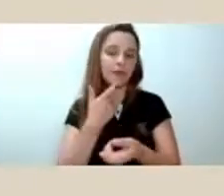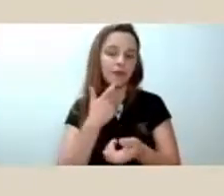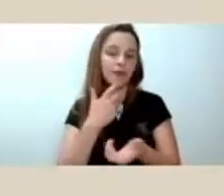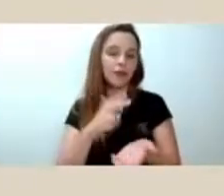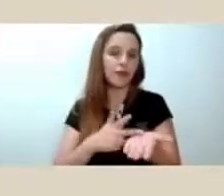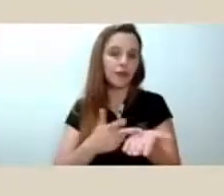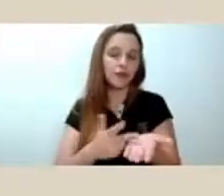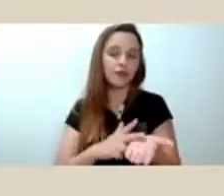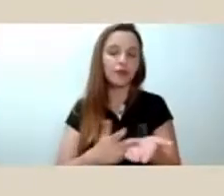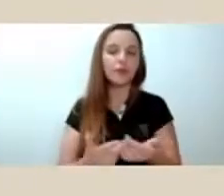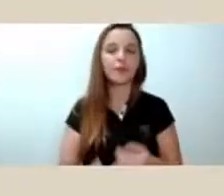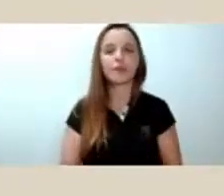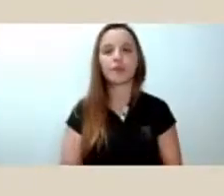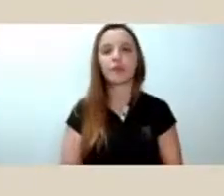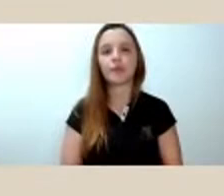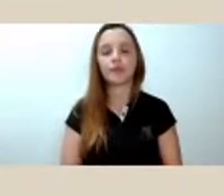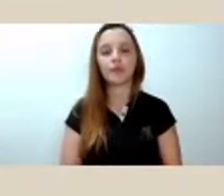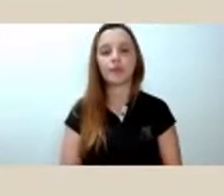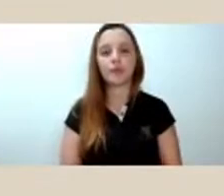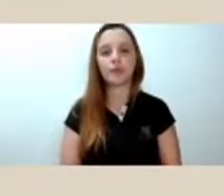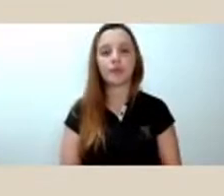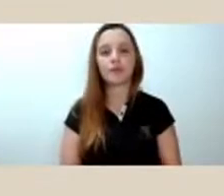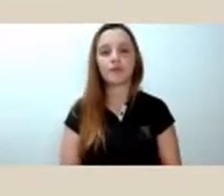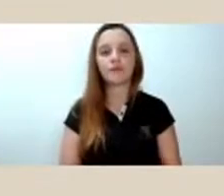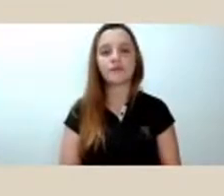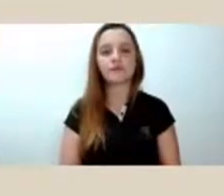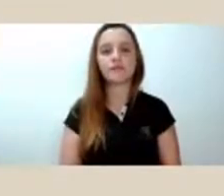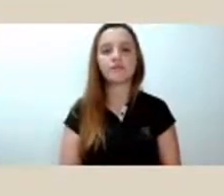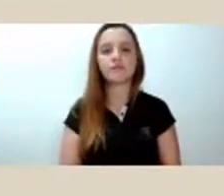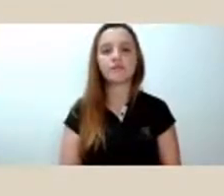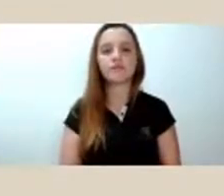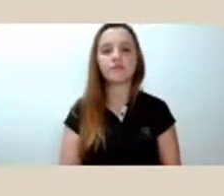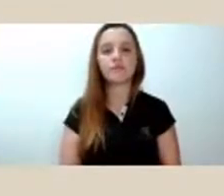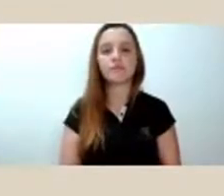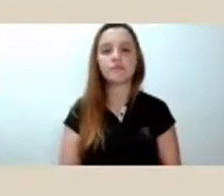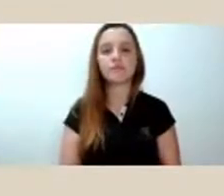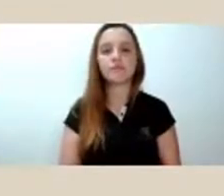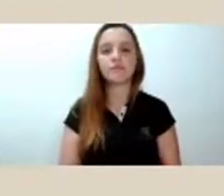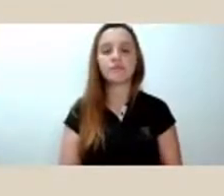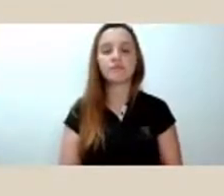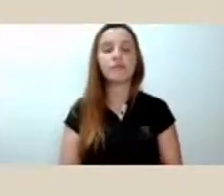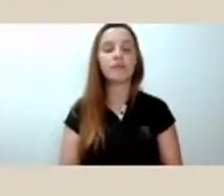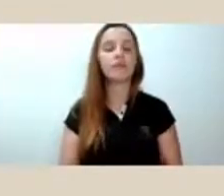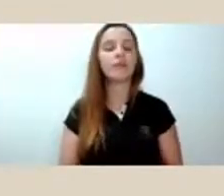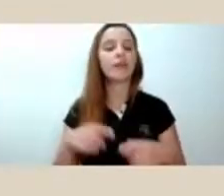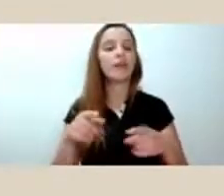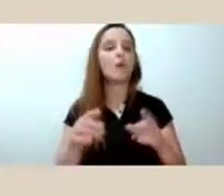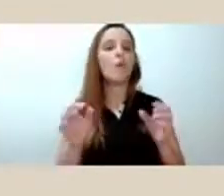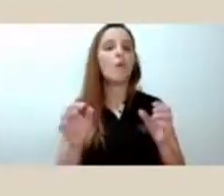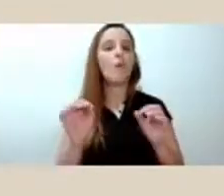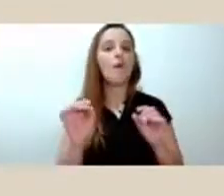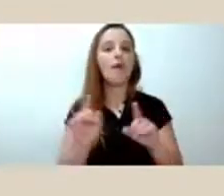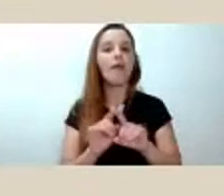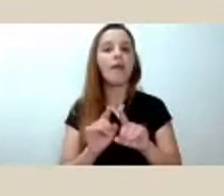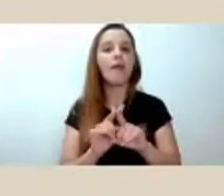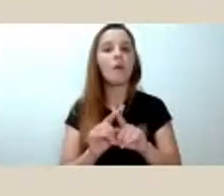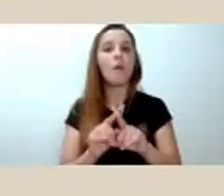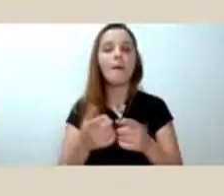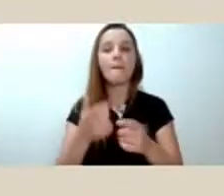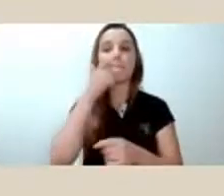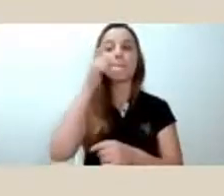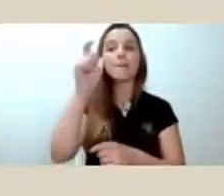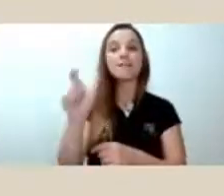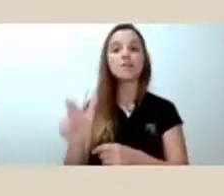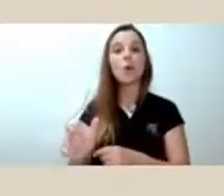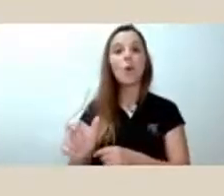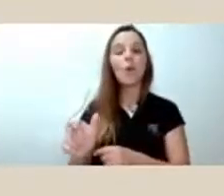for example. It's not under prejudice. It might be different. She's not a racialized person.